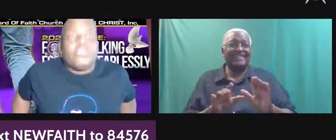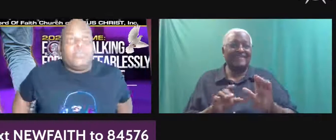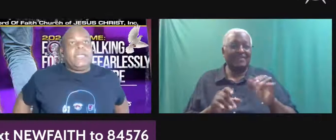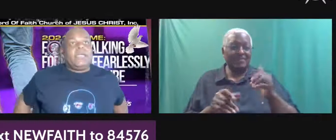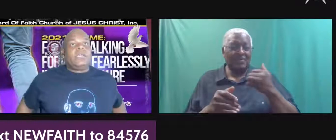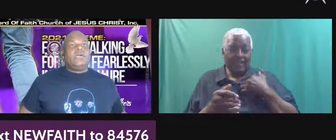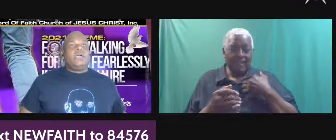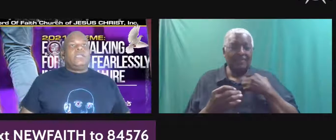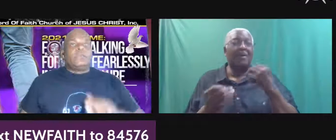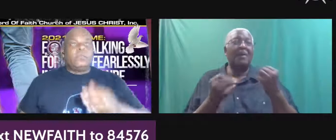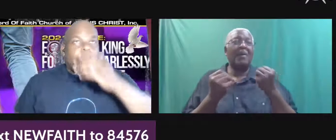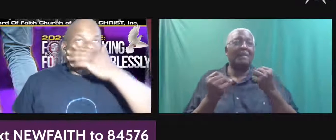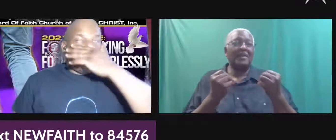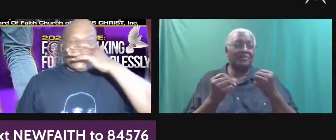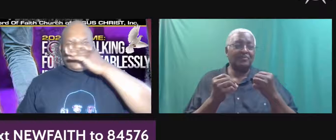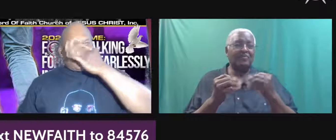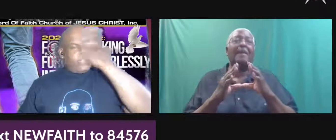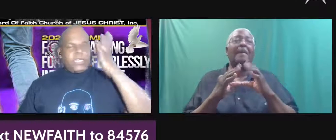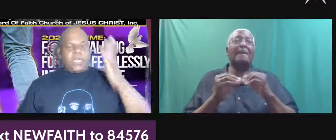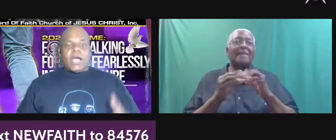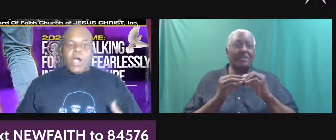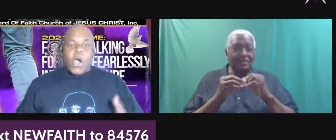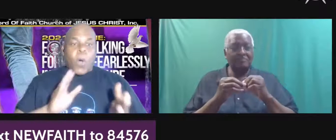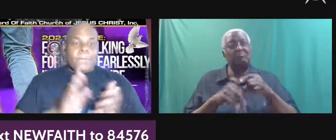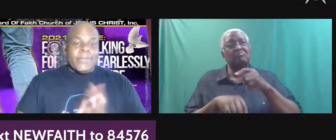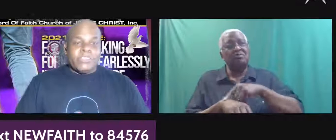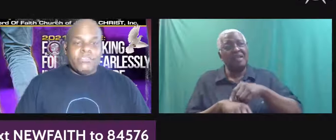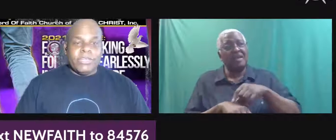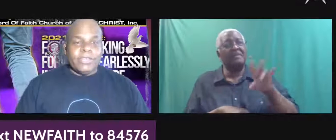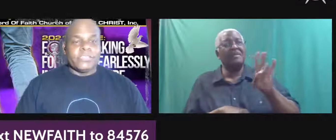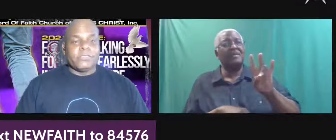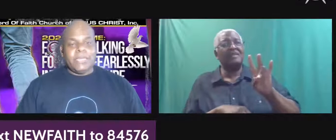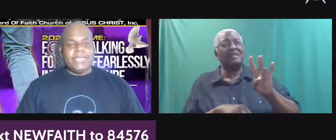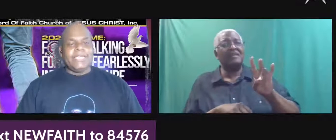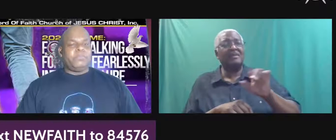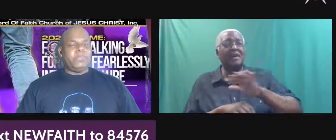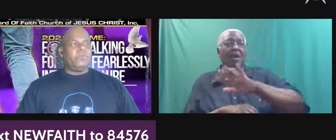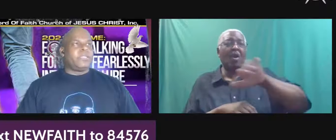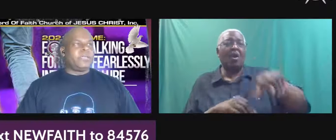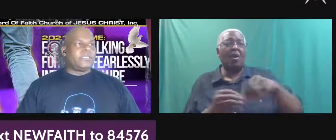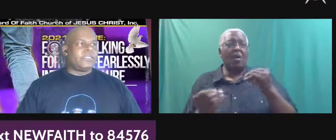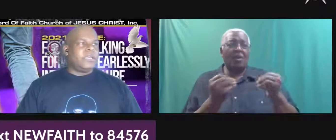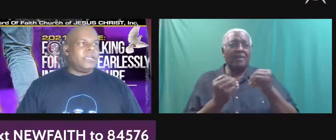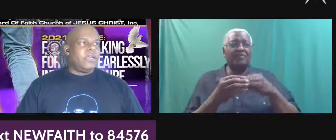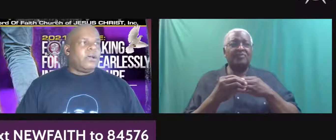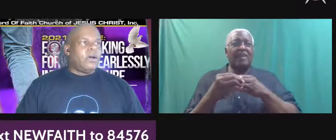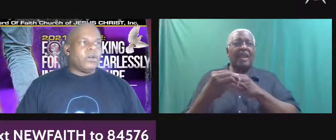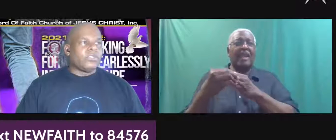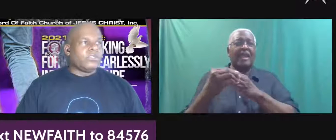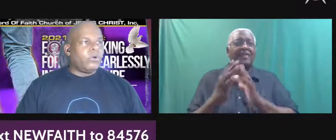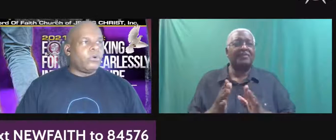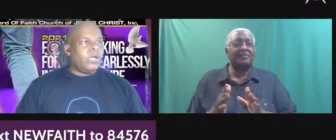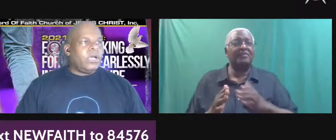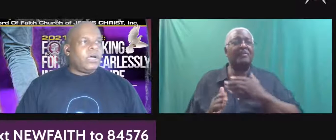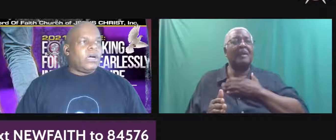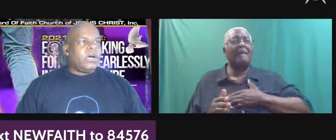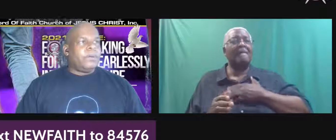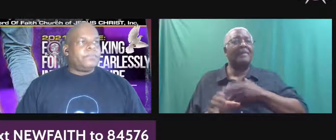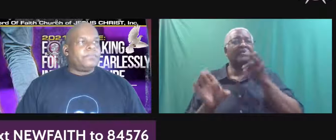ministry leaders meeting tomorrow at 7 o'clock. All ministry leaders, please be with us. Also,